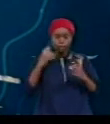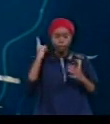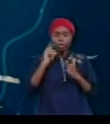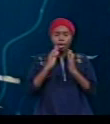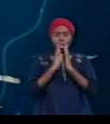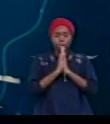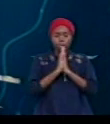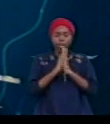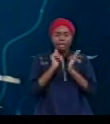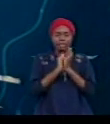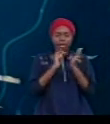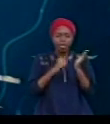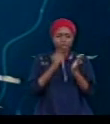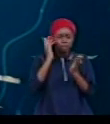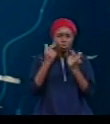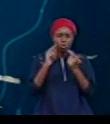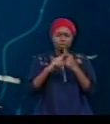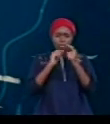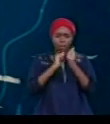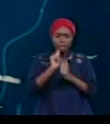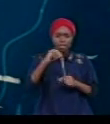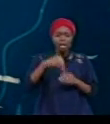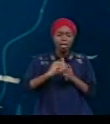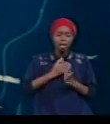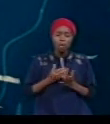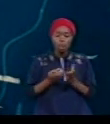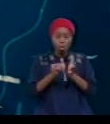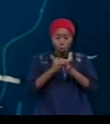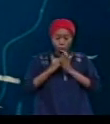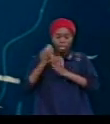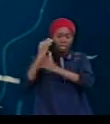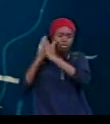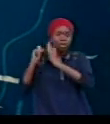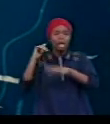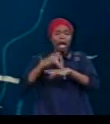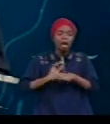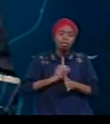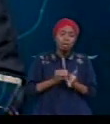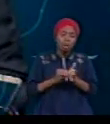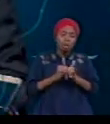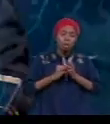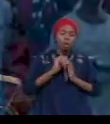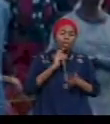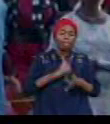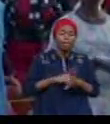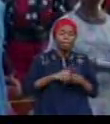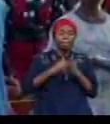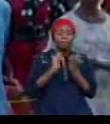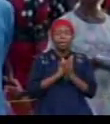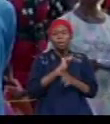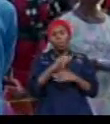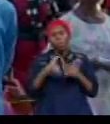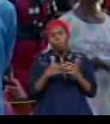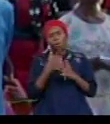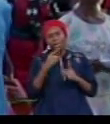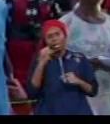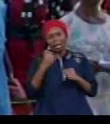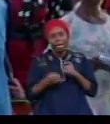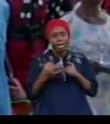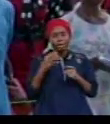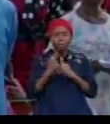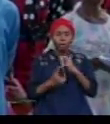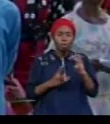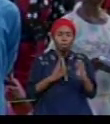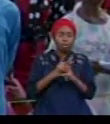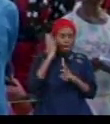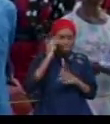will come to pass in our own generation, at our own time, that all the ends of the world shall remember and